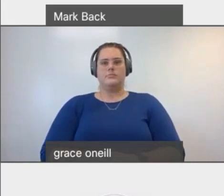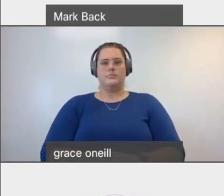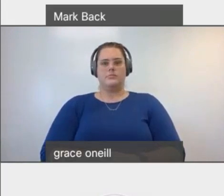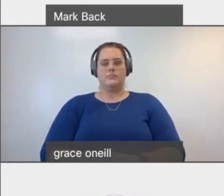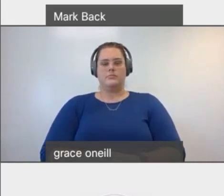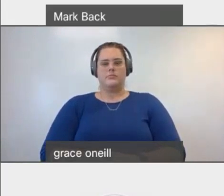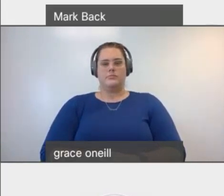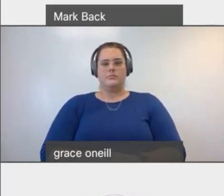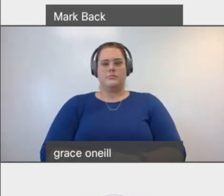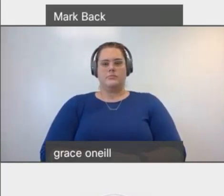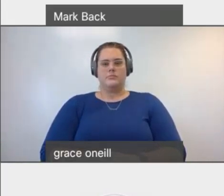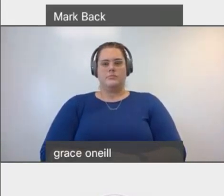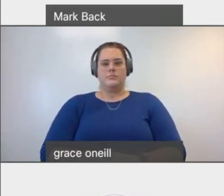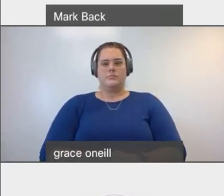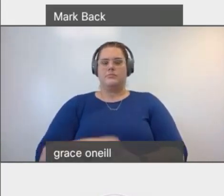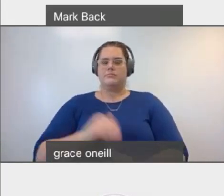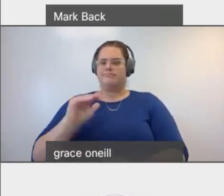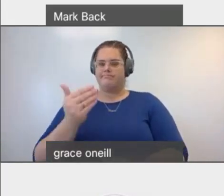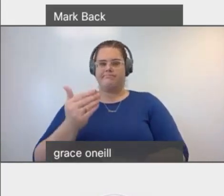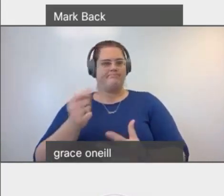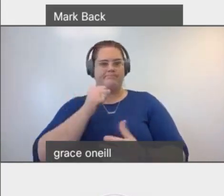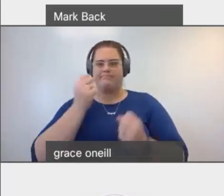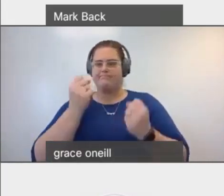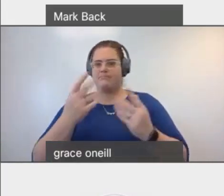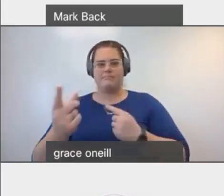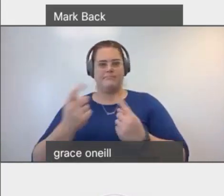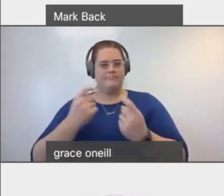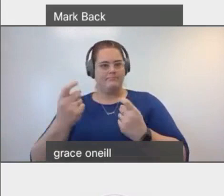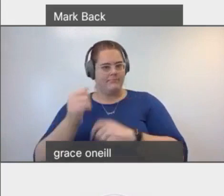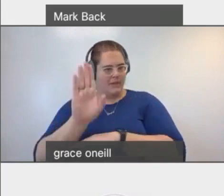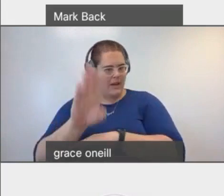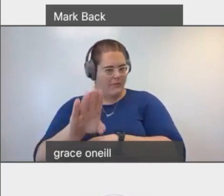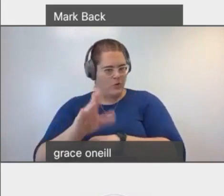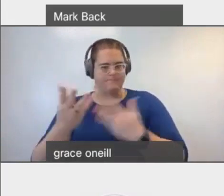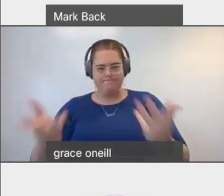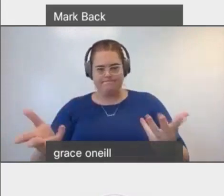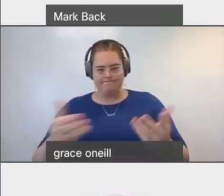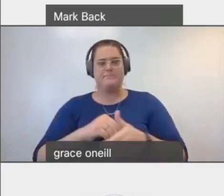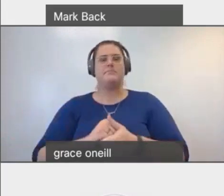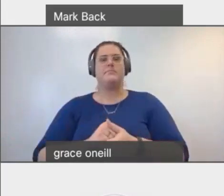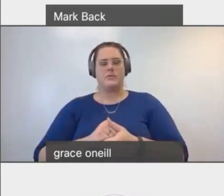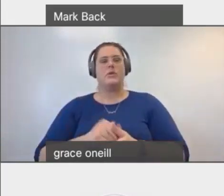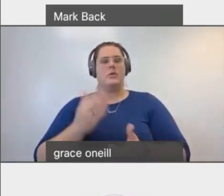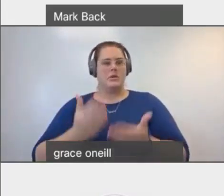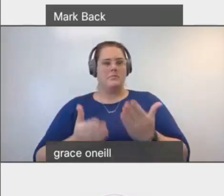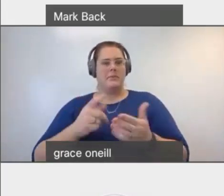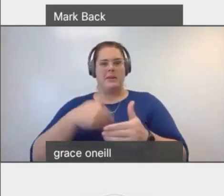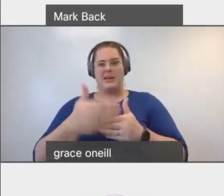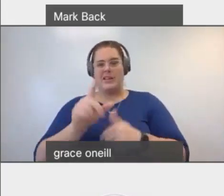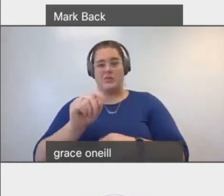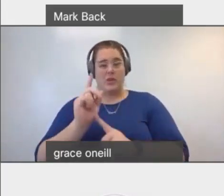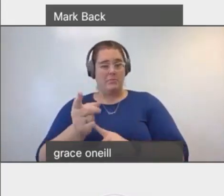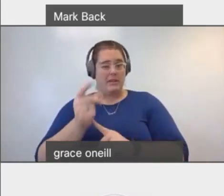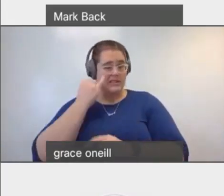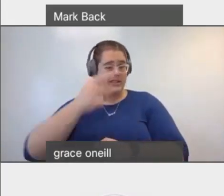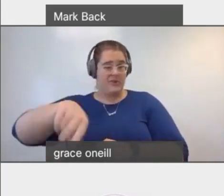But it seems we don't have a lot of questions this morning or this early this afternoon. So perhaps the next 20 minutes, if people are